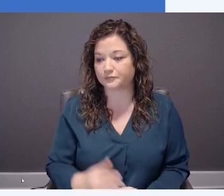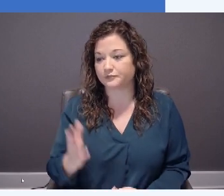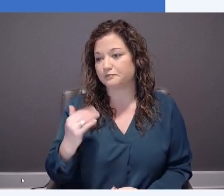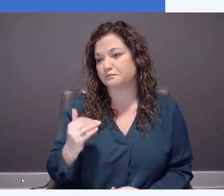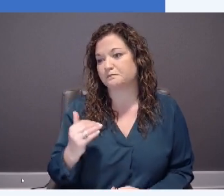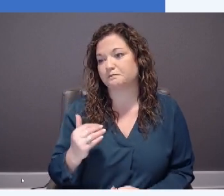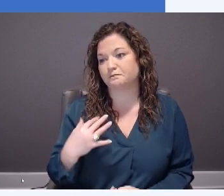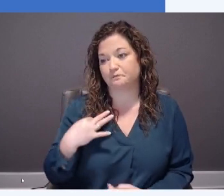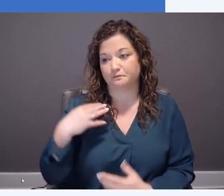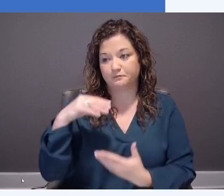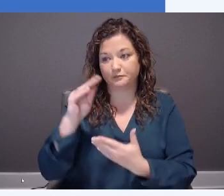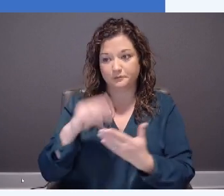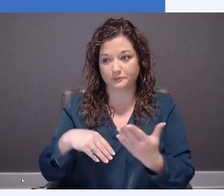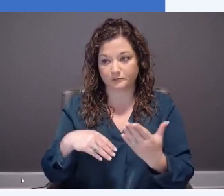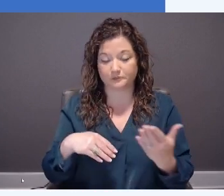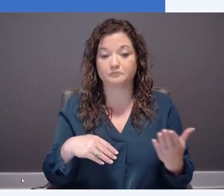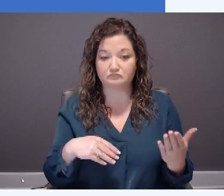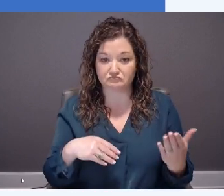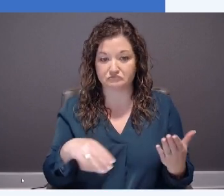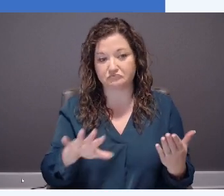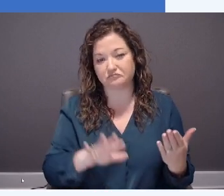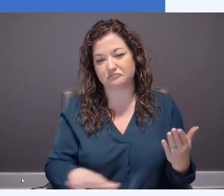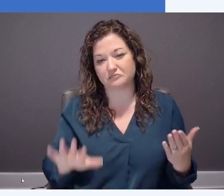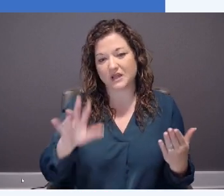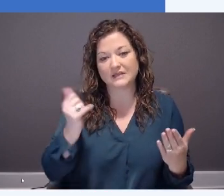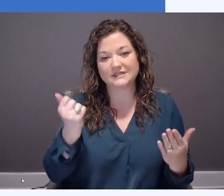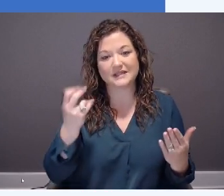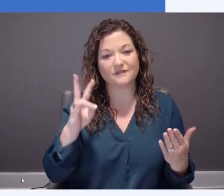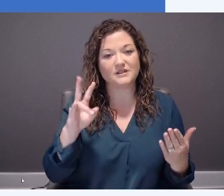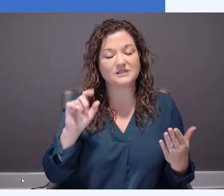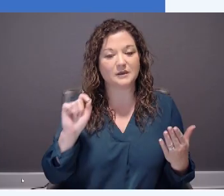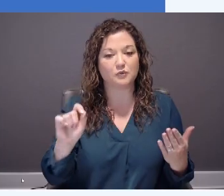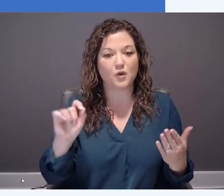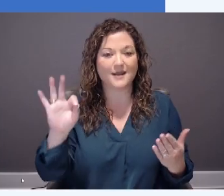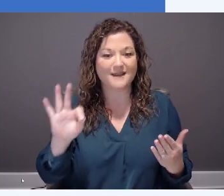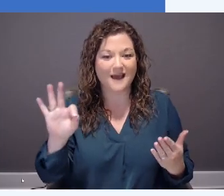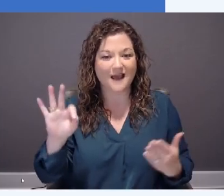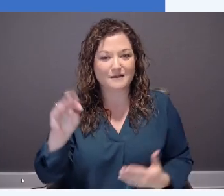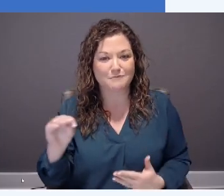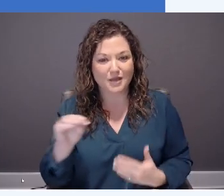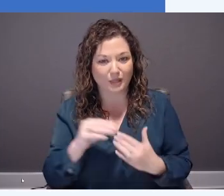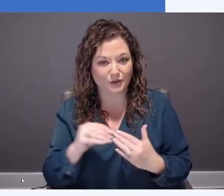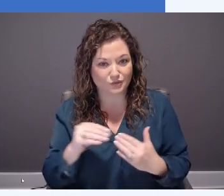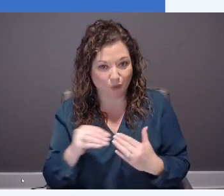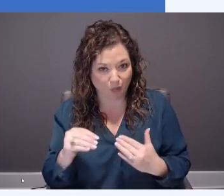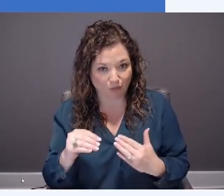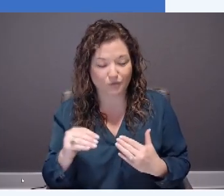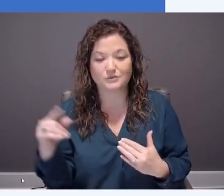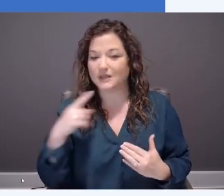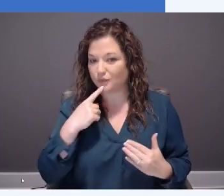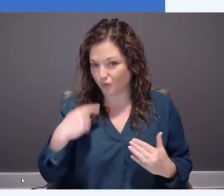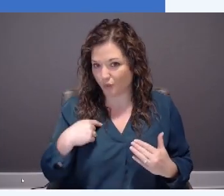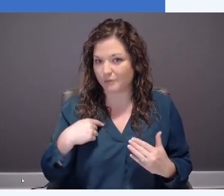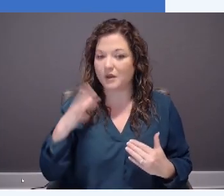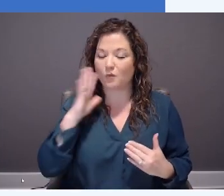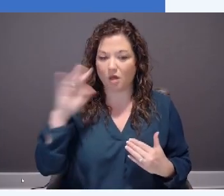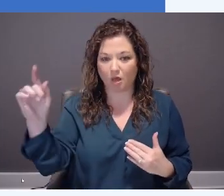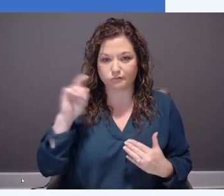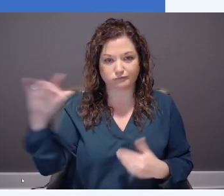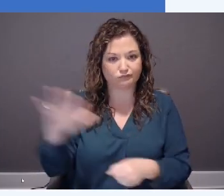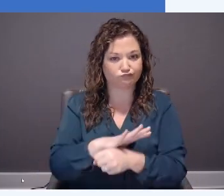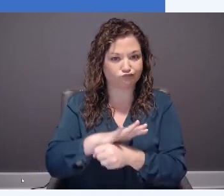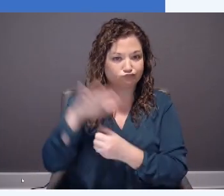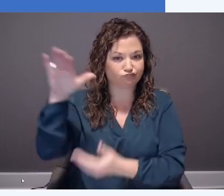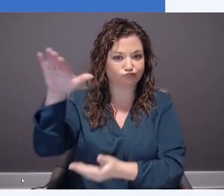for almost $17.9 million, and we were told that we would be awarded the full amount. We're